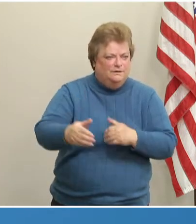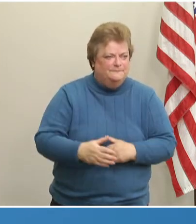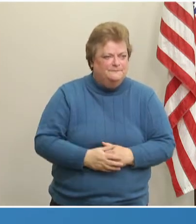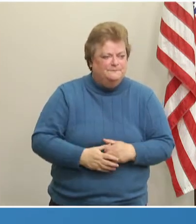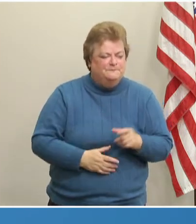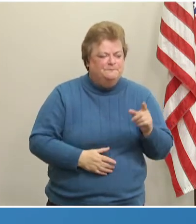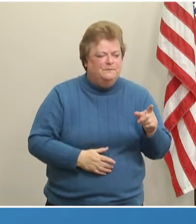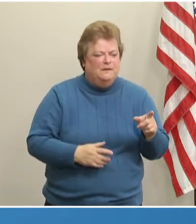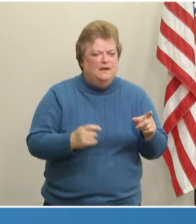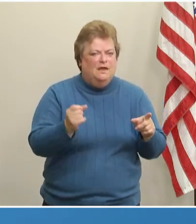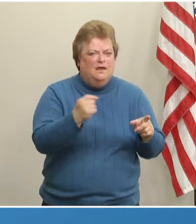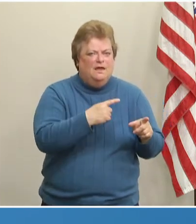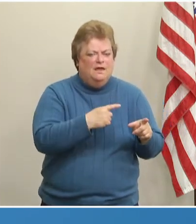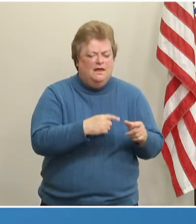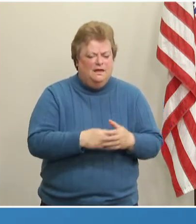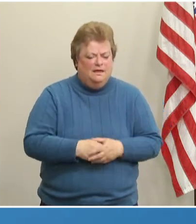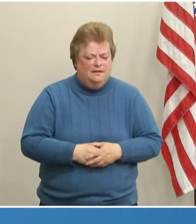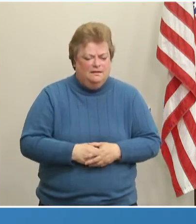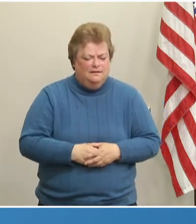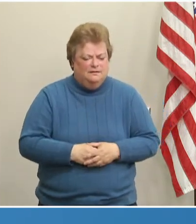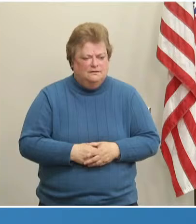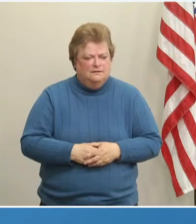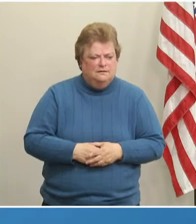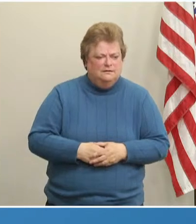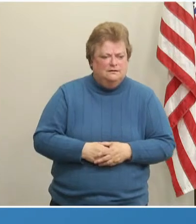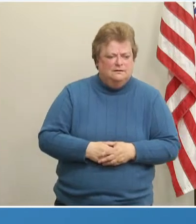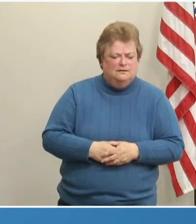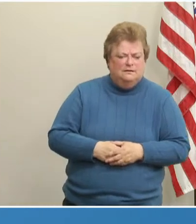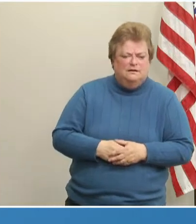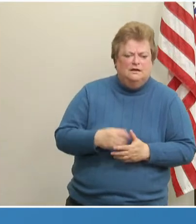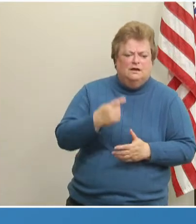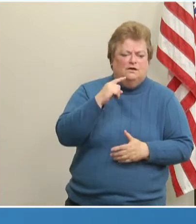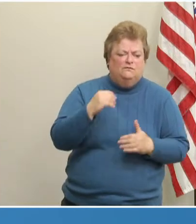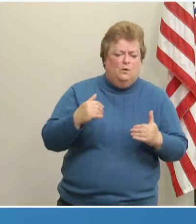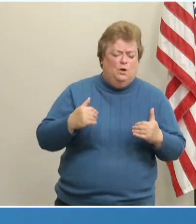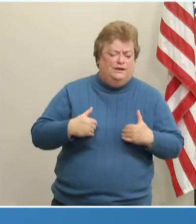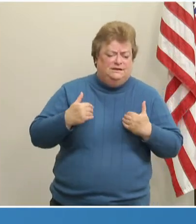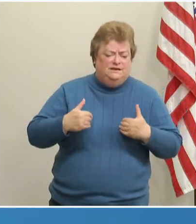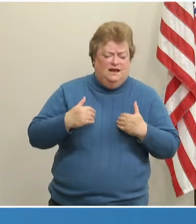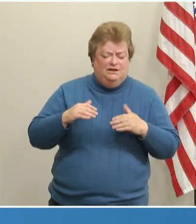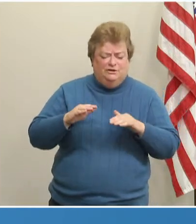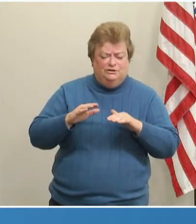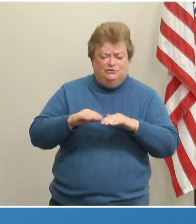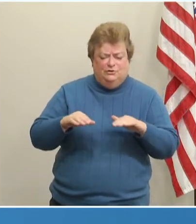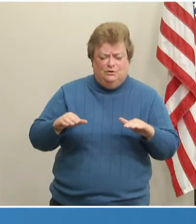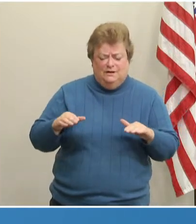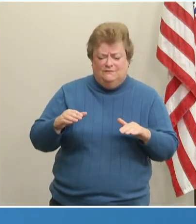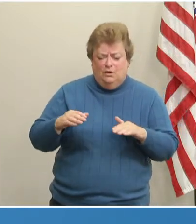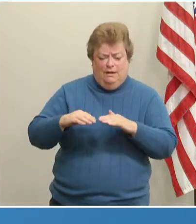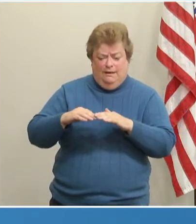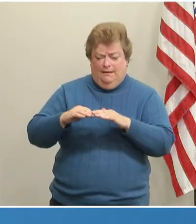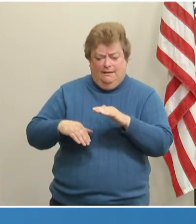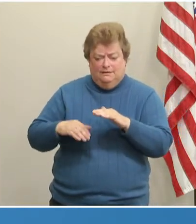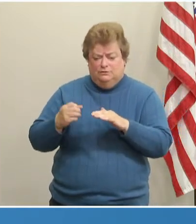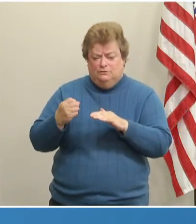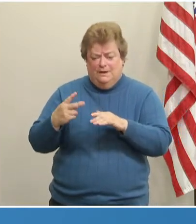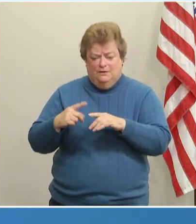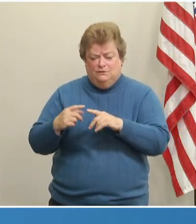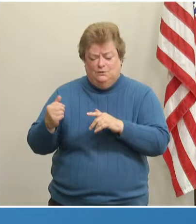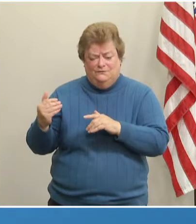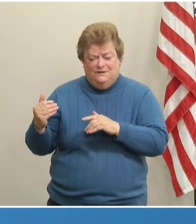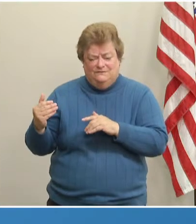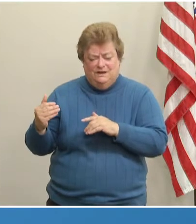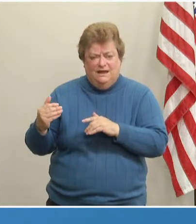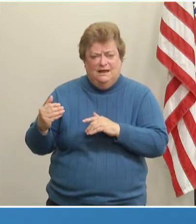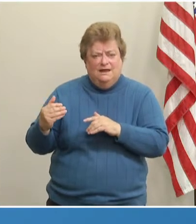How much would it help for younger kids, whether it's 12 to 15 or even younger than that, in